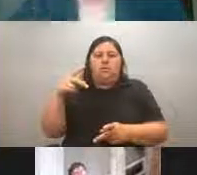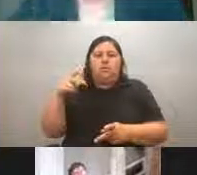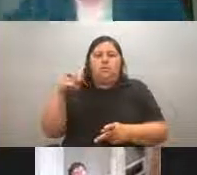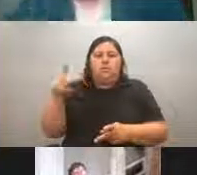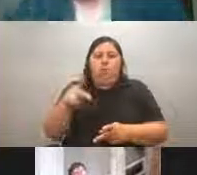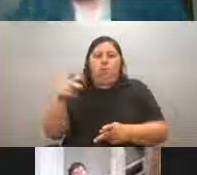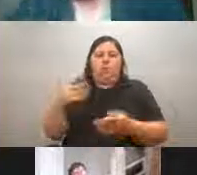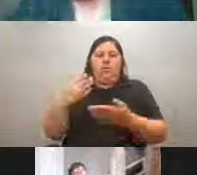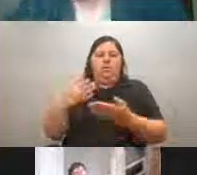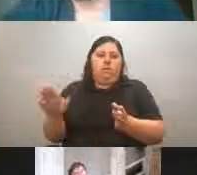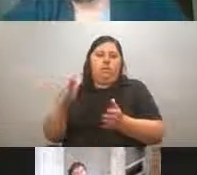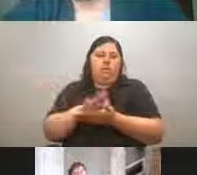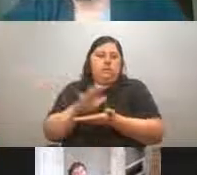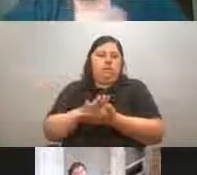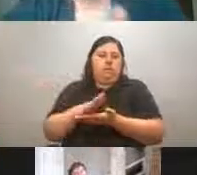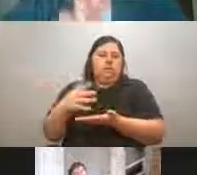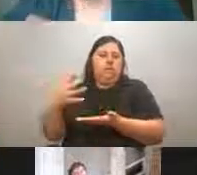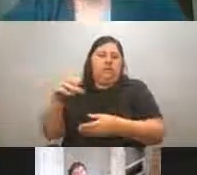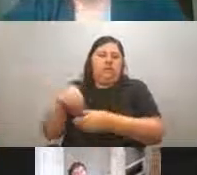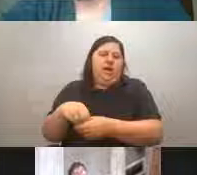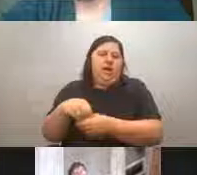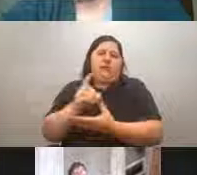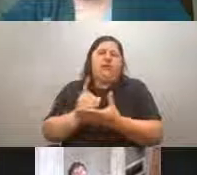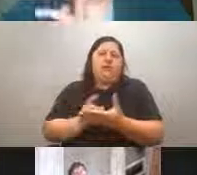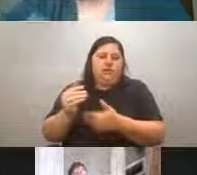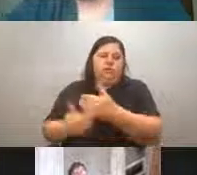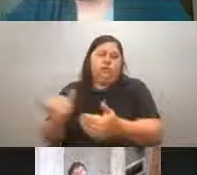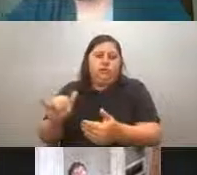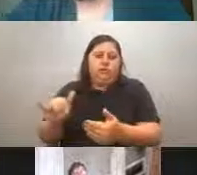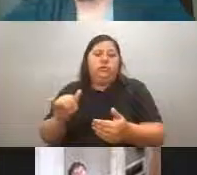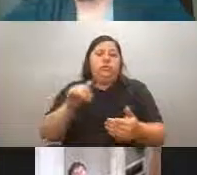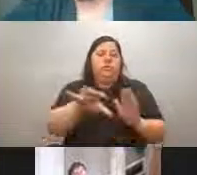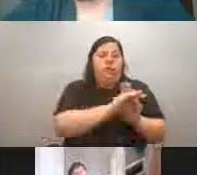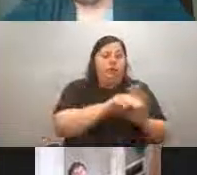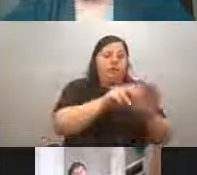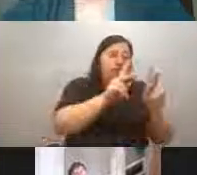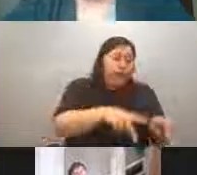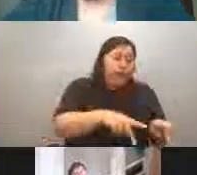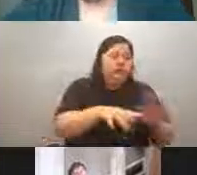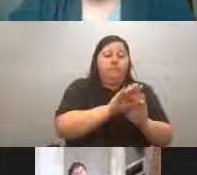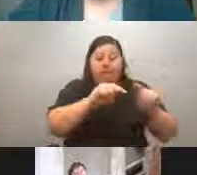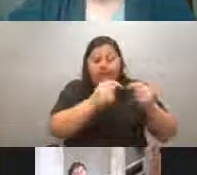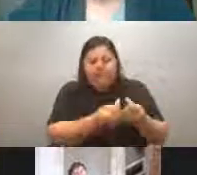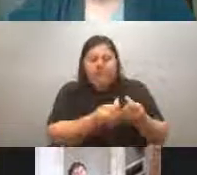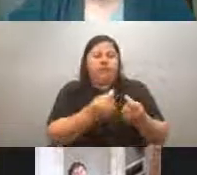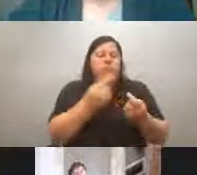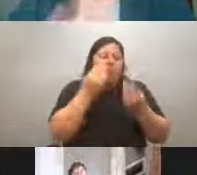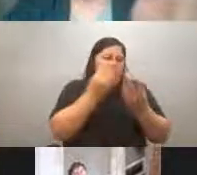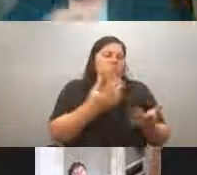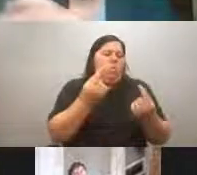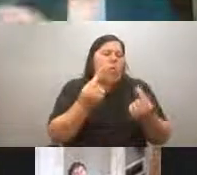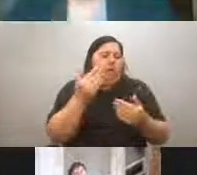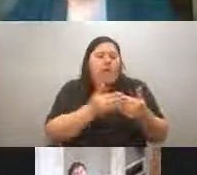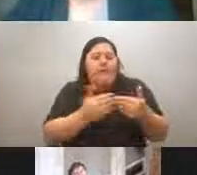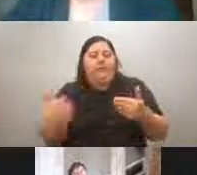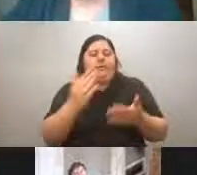design process will be happening. And so obviously any selected team, artist or artist team will be notified of what that looks like as they